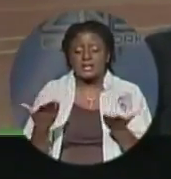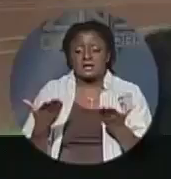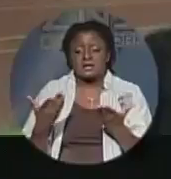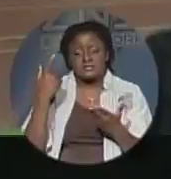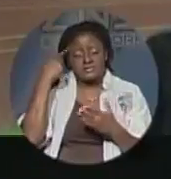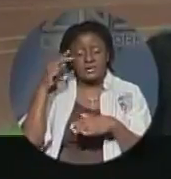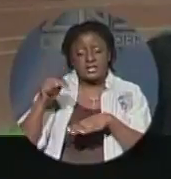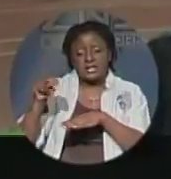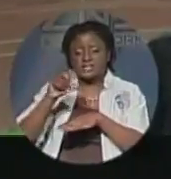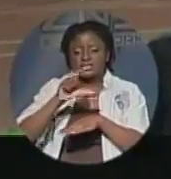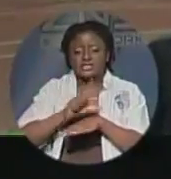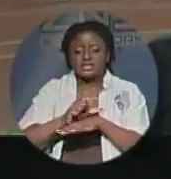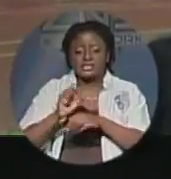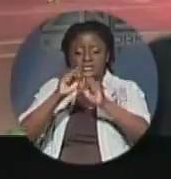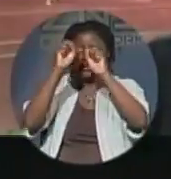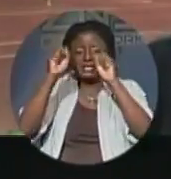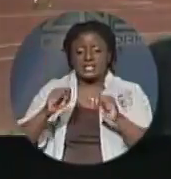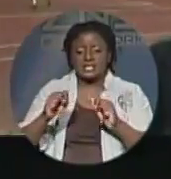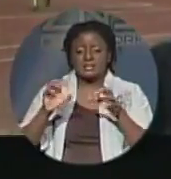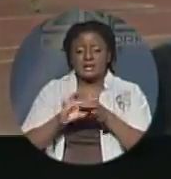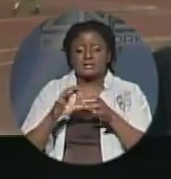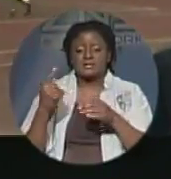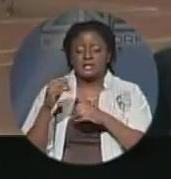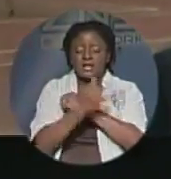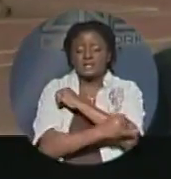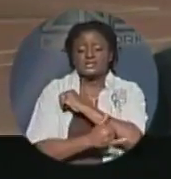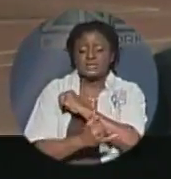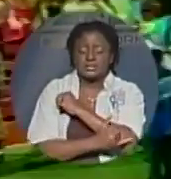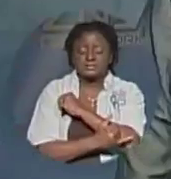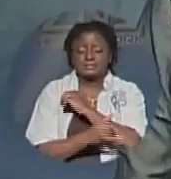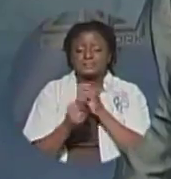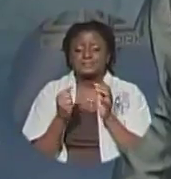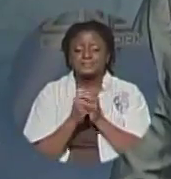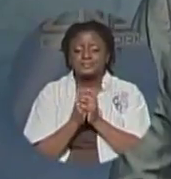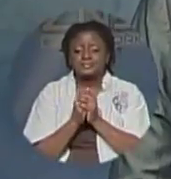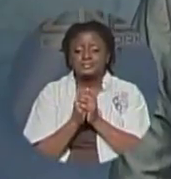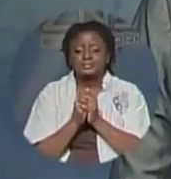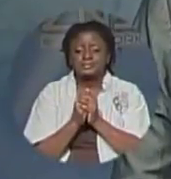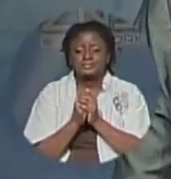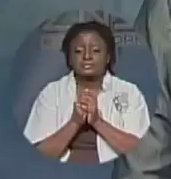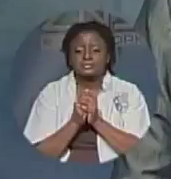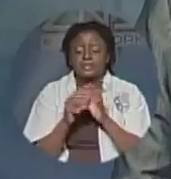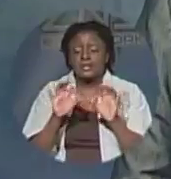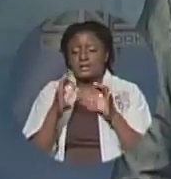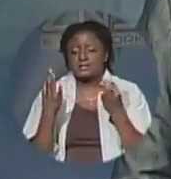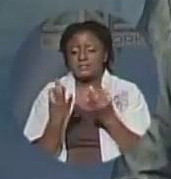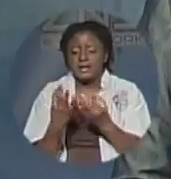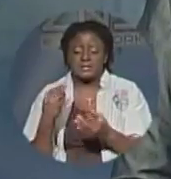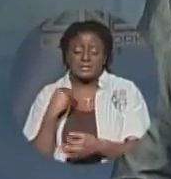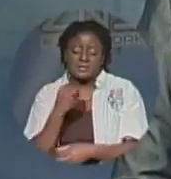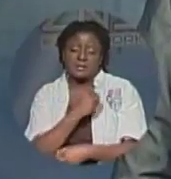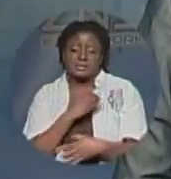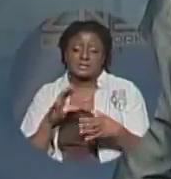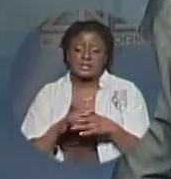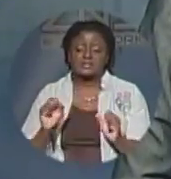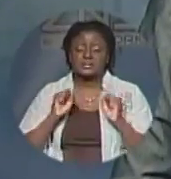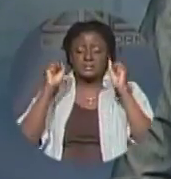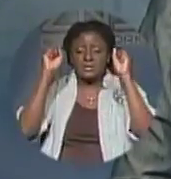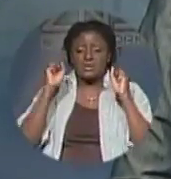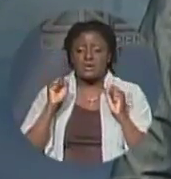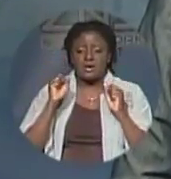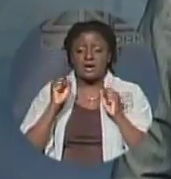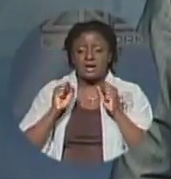country. Reporting from the National Stadium, I'm Syann Thompson. Well, family members of sports legend